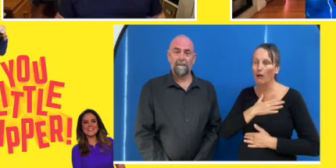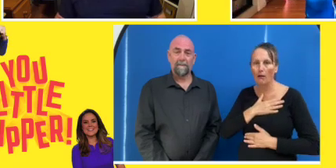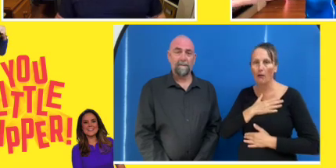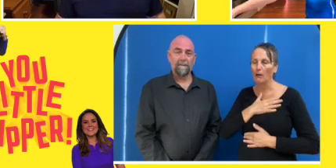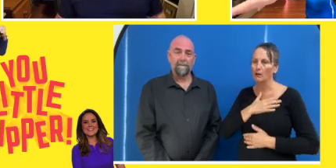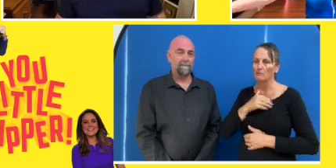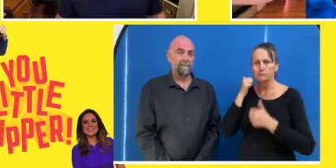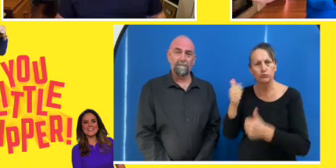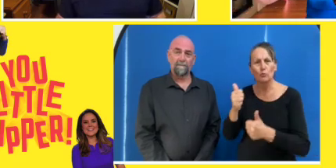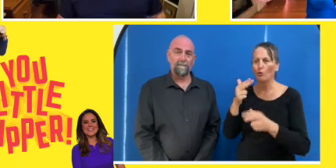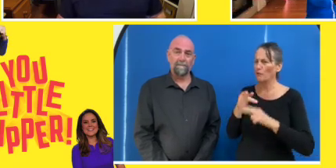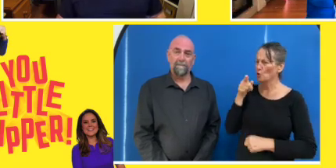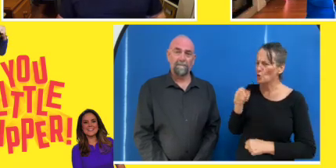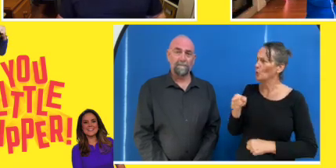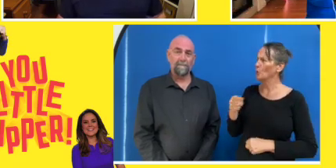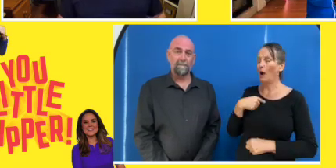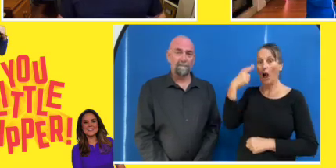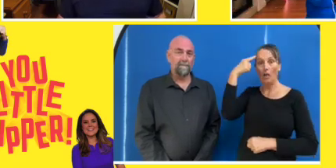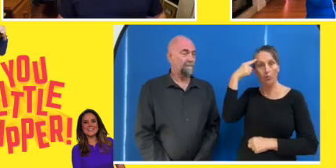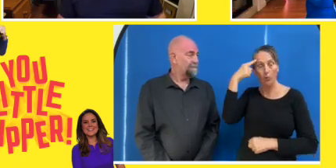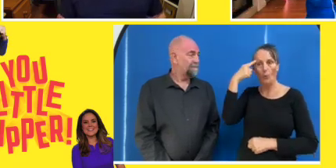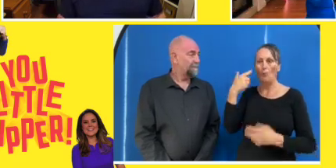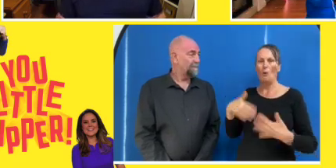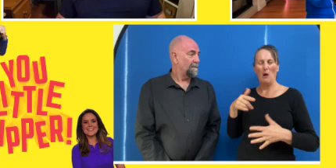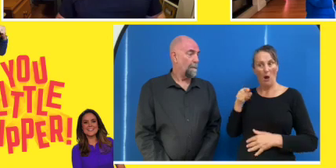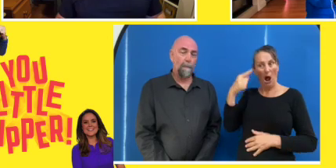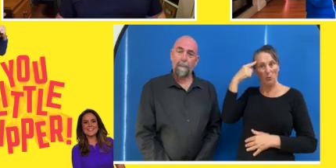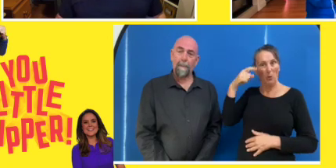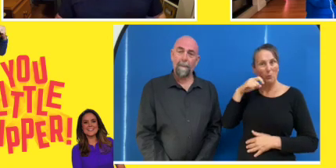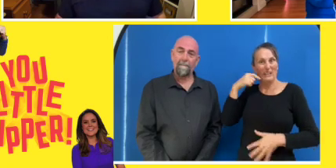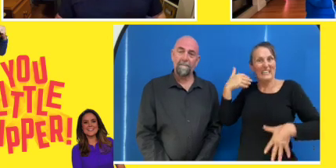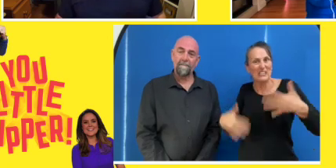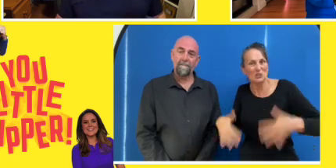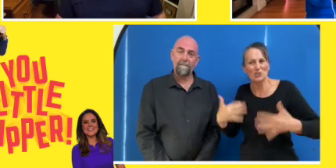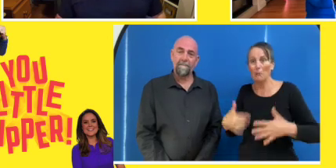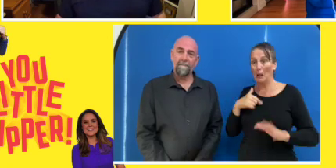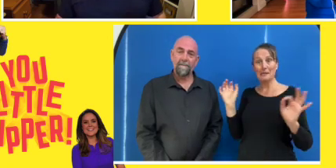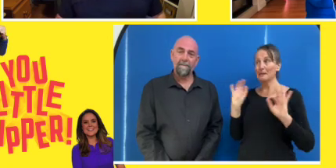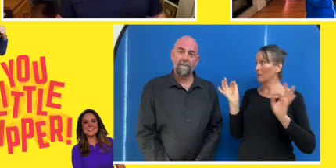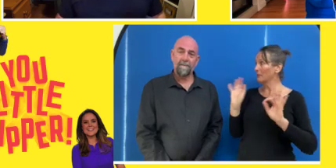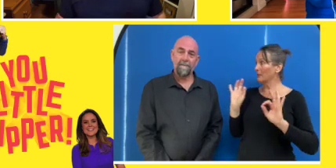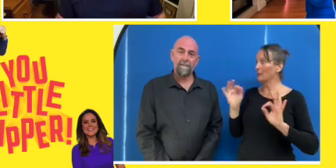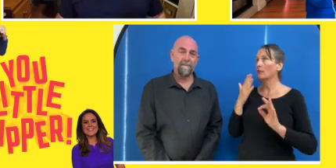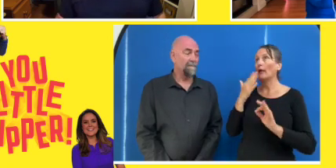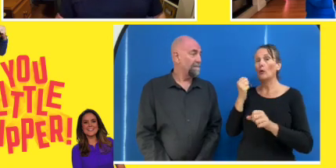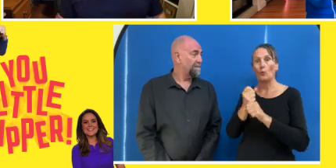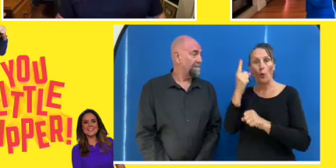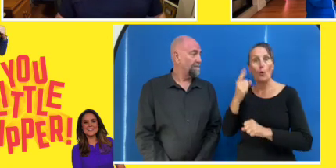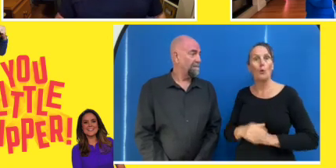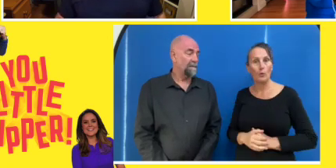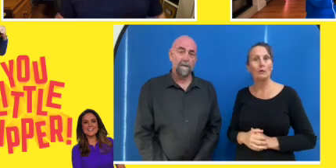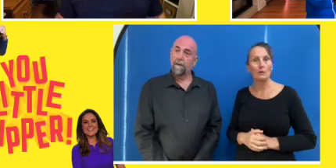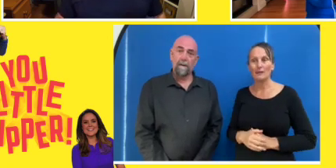fine, not injured. And I just went, oh God, you bloody ripper. Like, it just, in my head, he was going to be seriously injured,